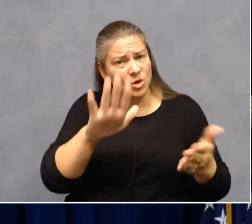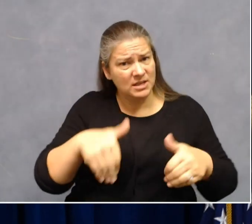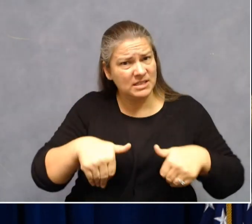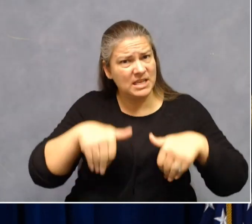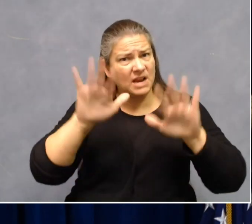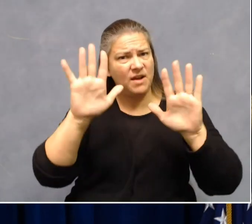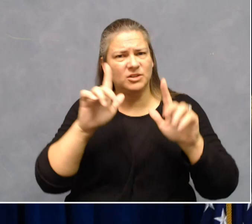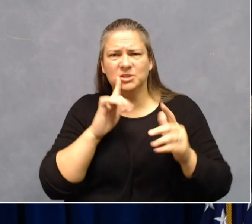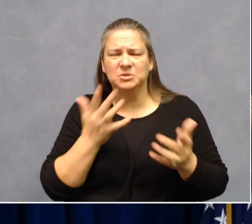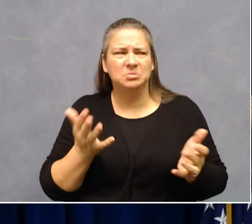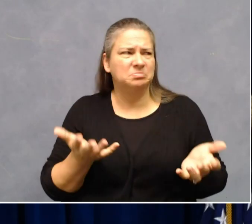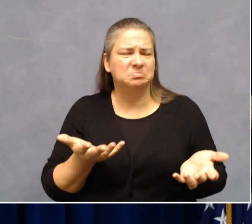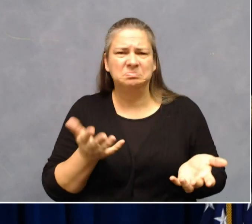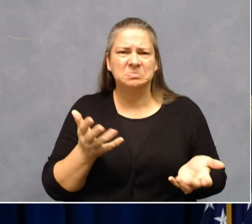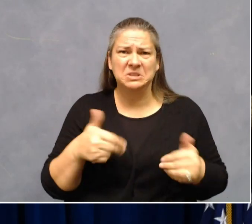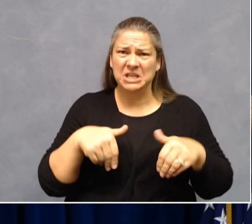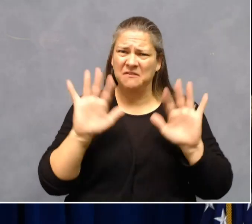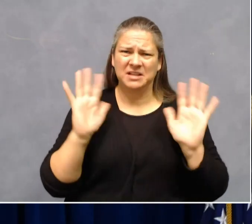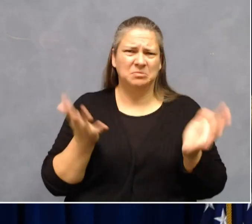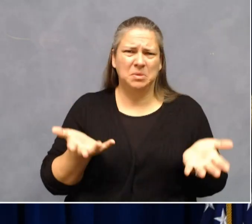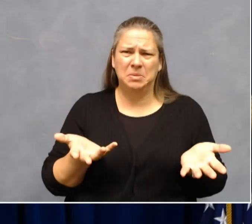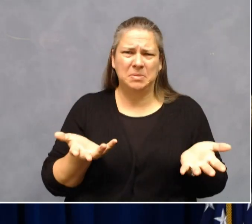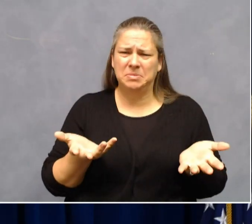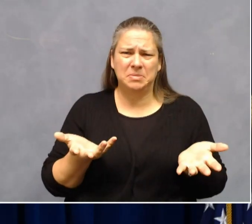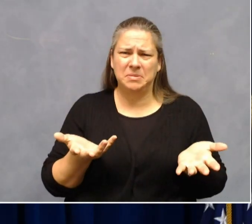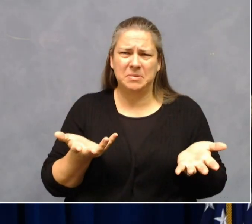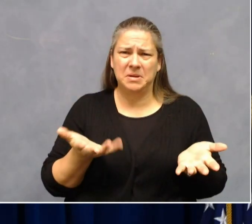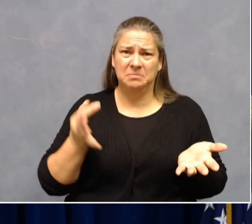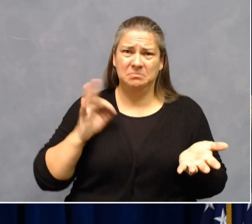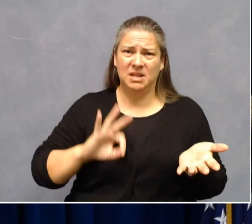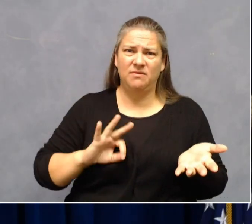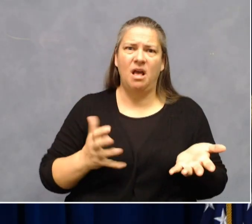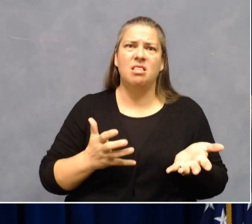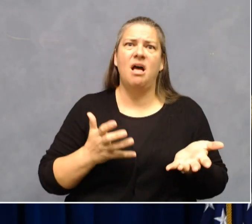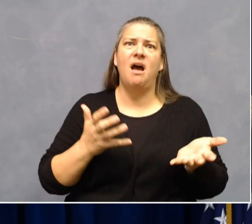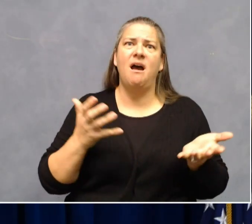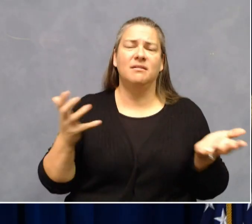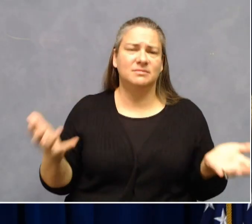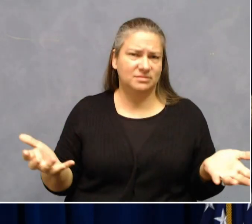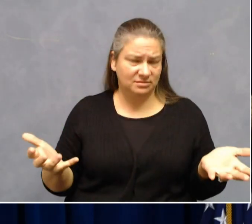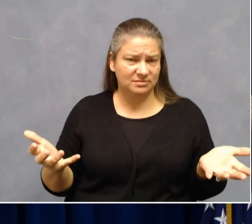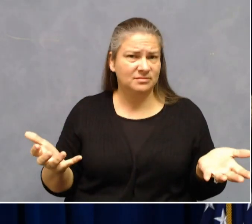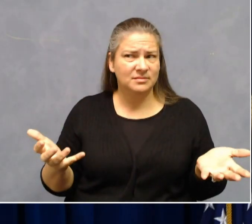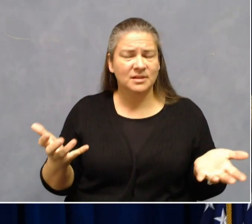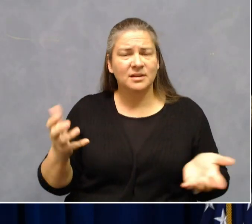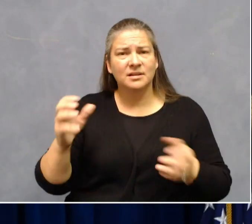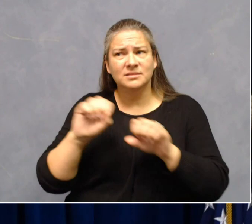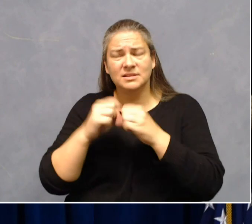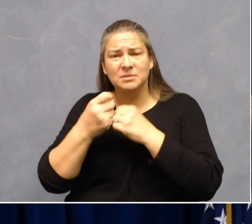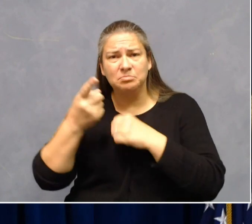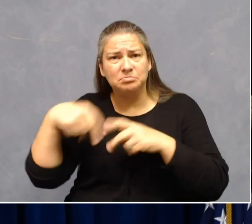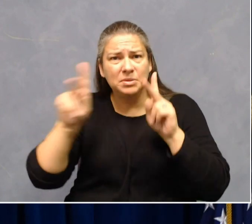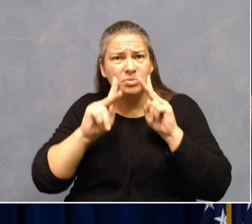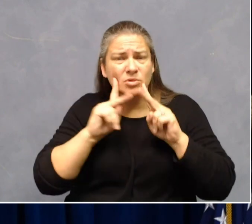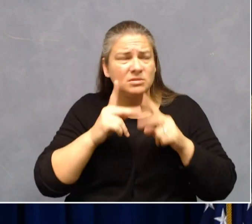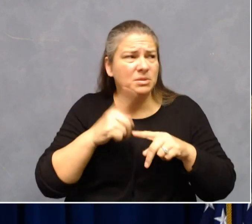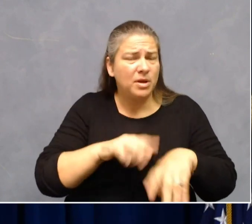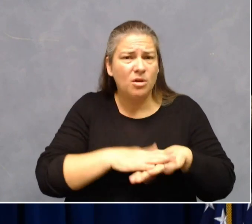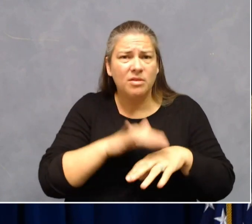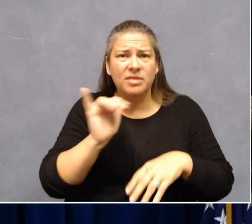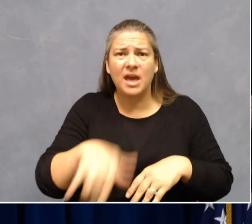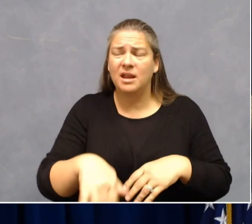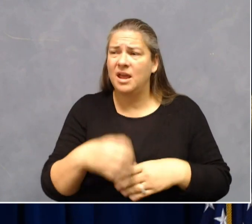benefit is huge. Society depends on it. The economy depends on it. Our kids' education depends on it. So